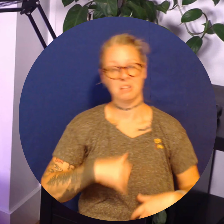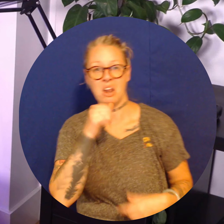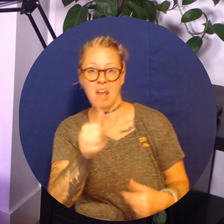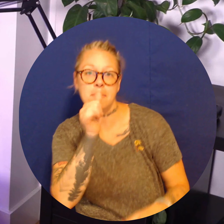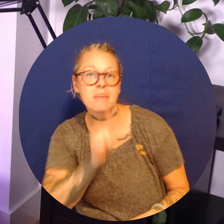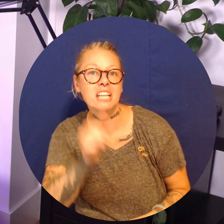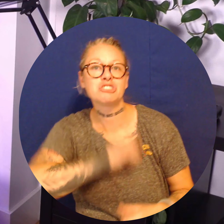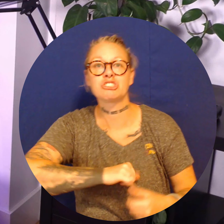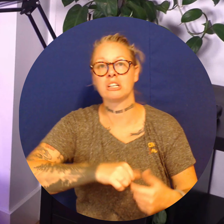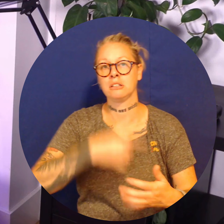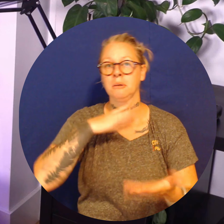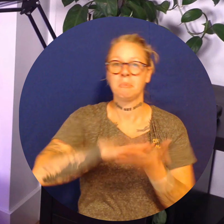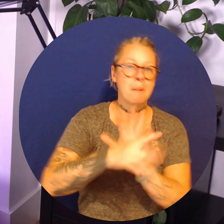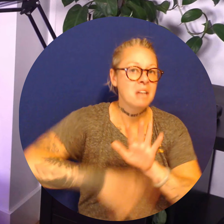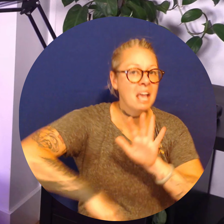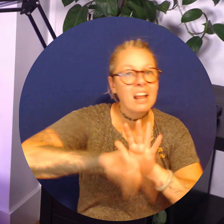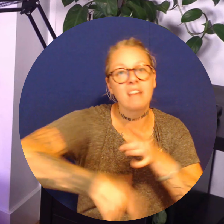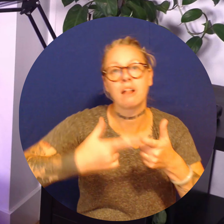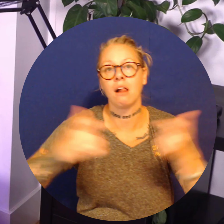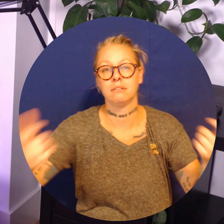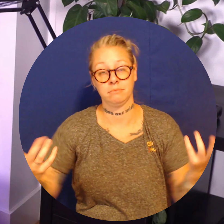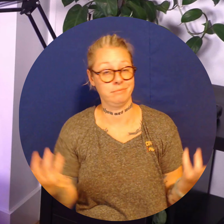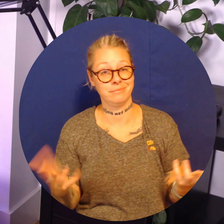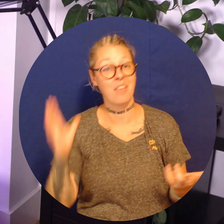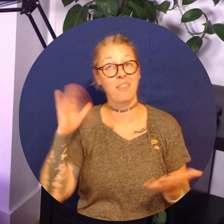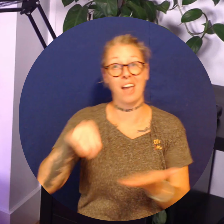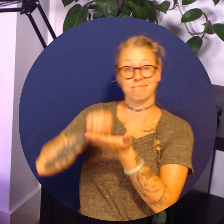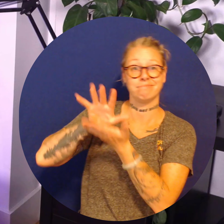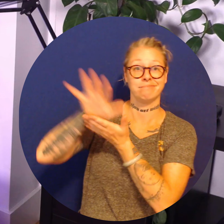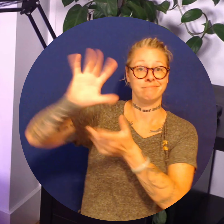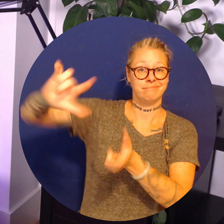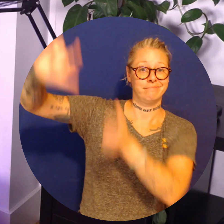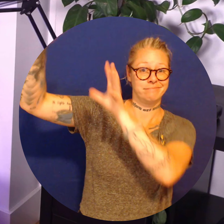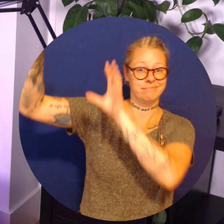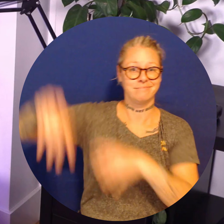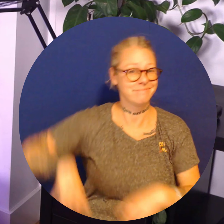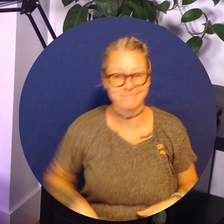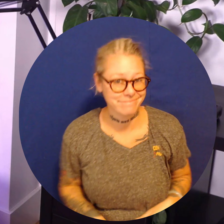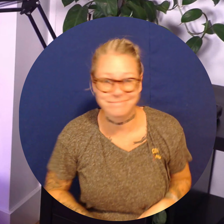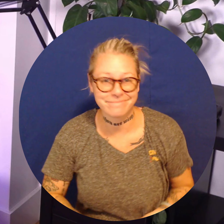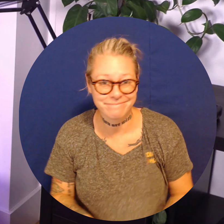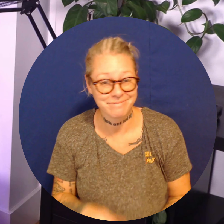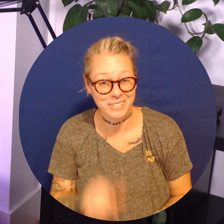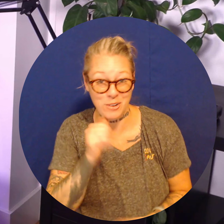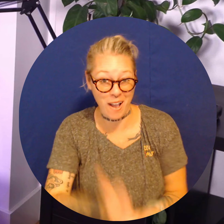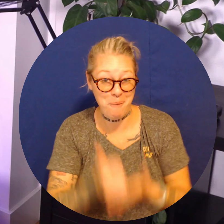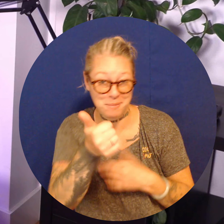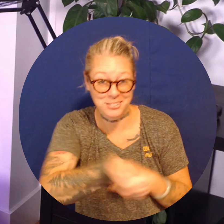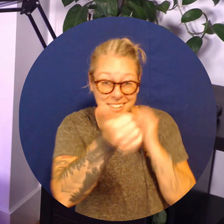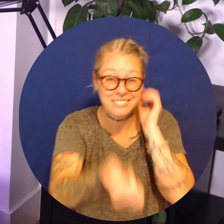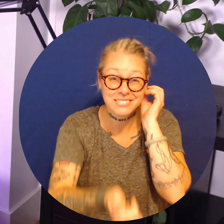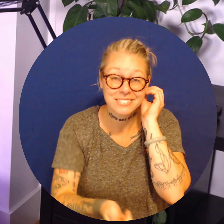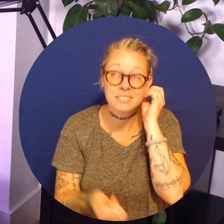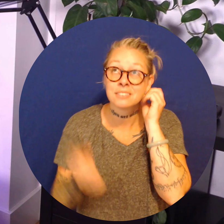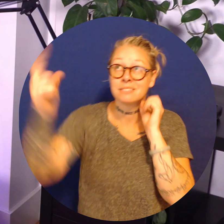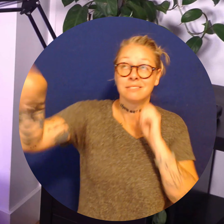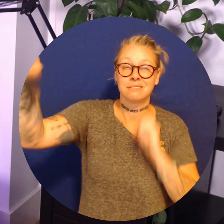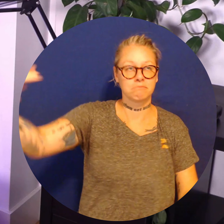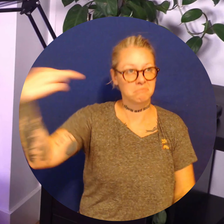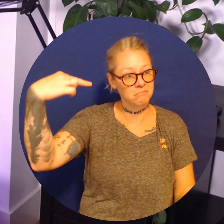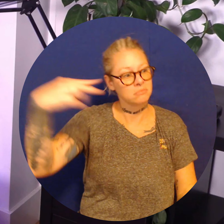get impatient fall out of our vibration and go back into this like it's like you're not doing anybody favors